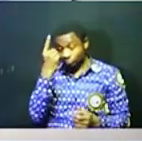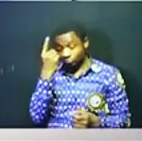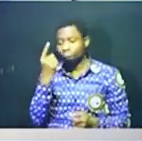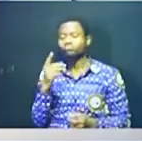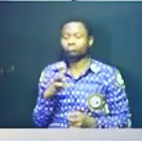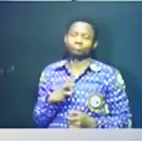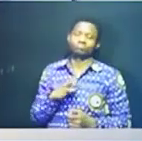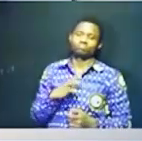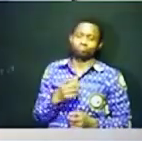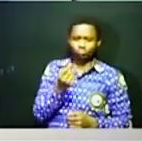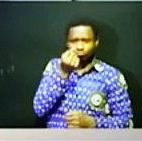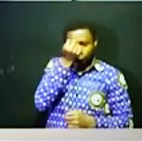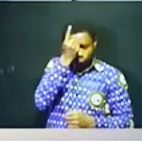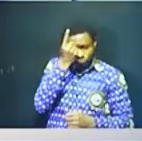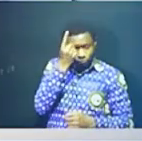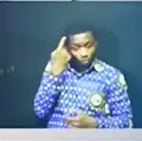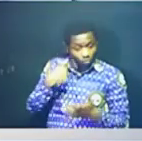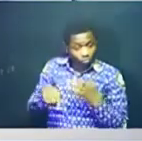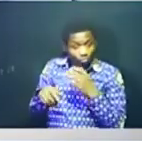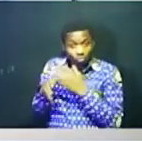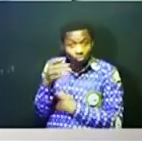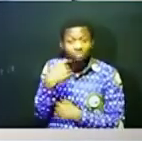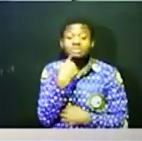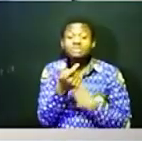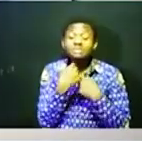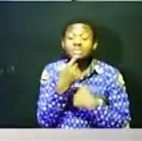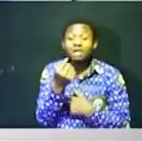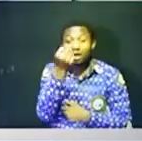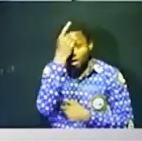together? Do you understand what God is telling us?